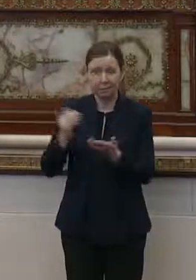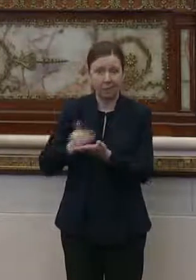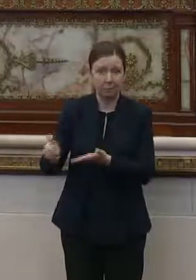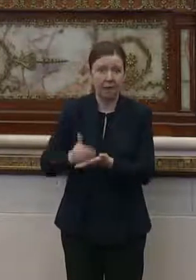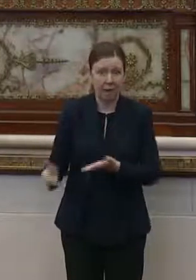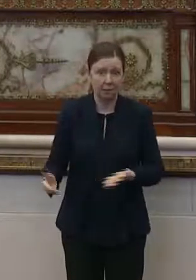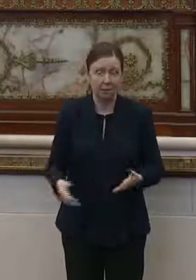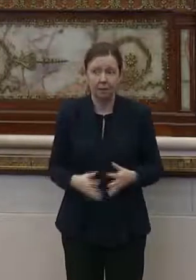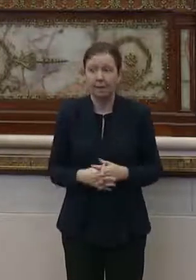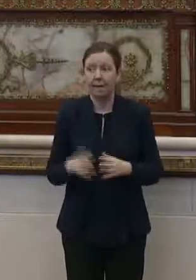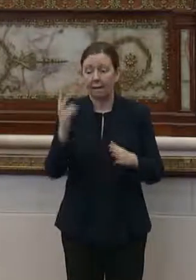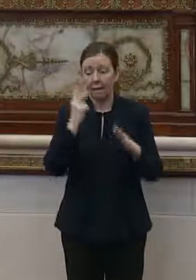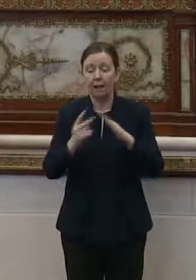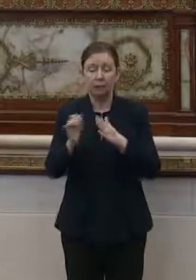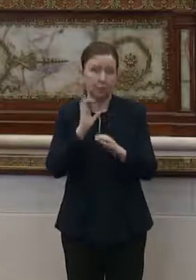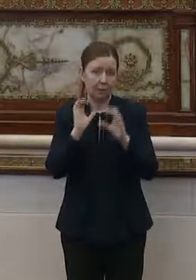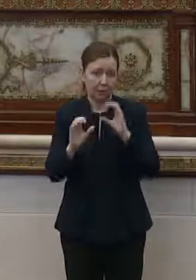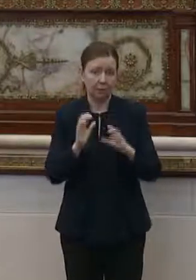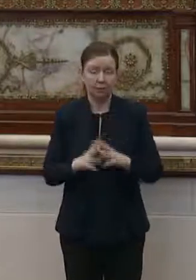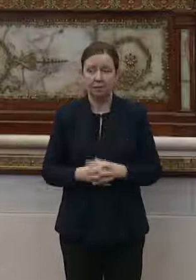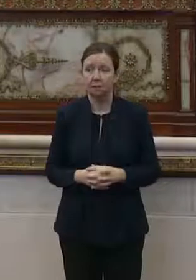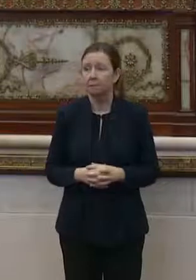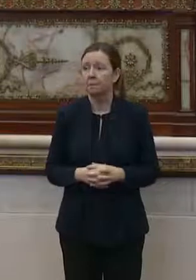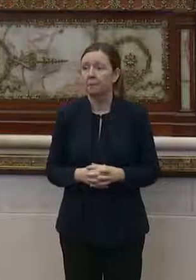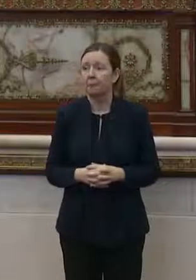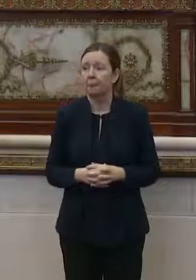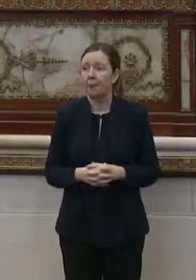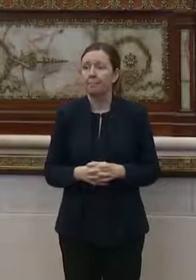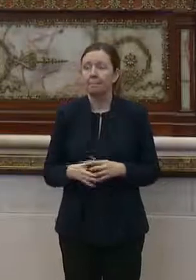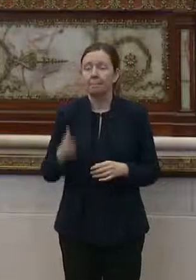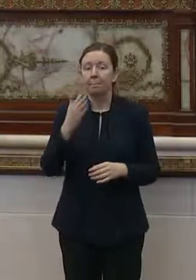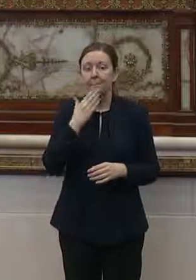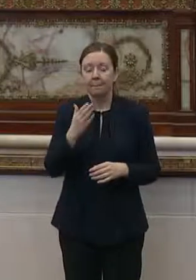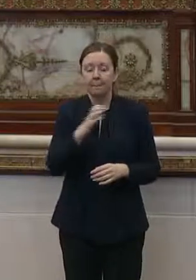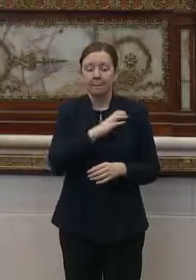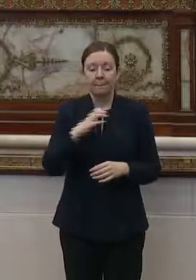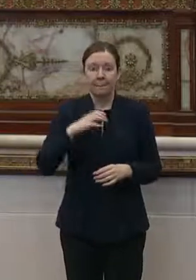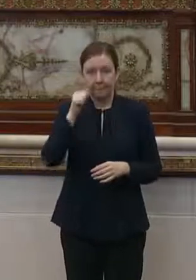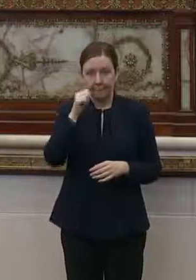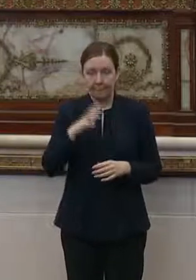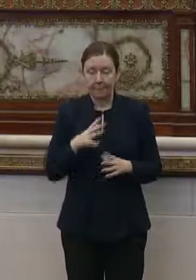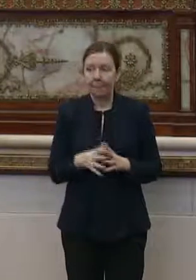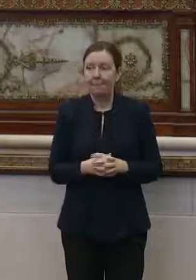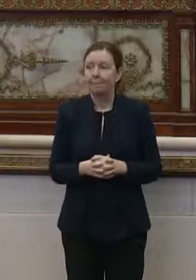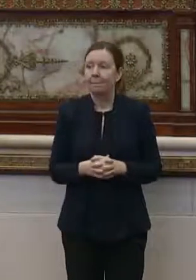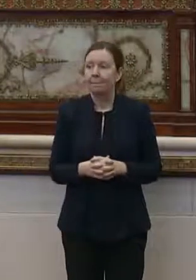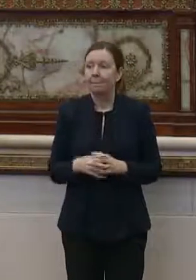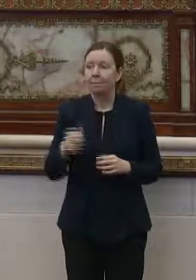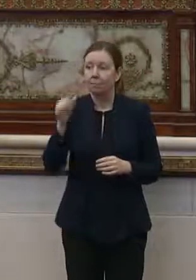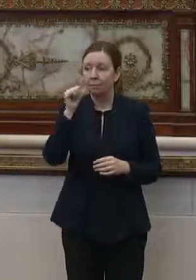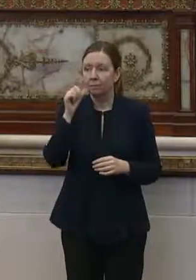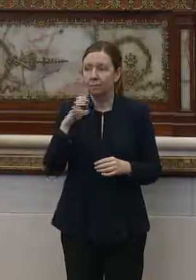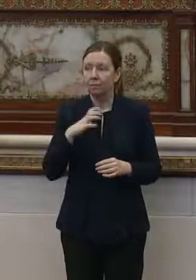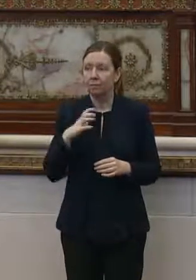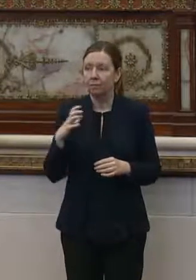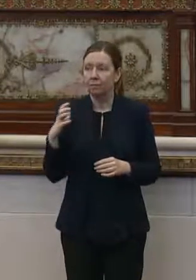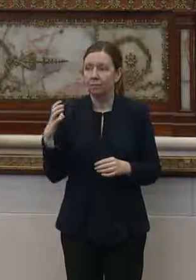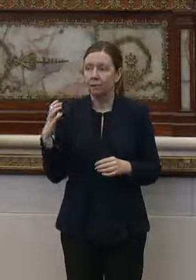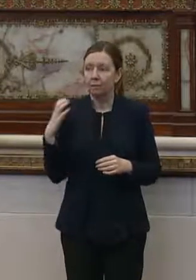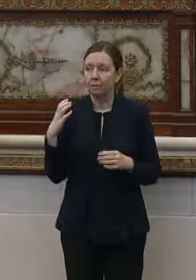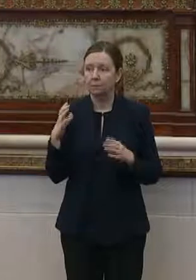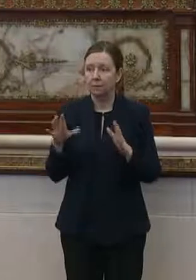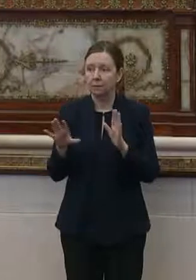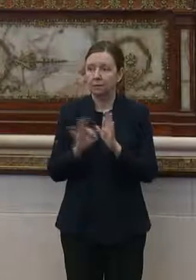behind. I look forward to that conversation. Thank you, Councilwoman. If we could have Madam Chair call the first panel to